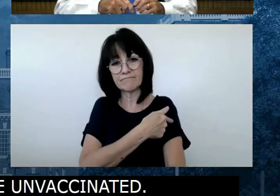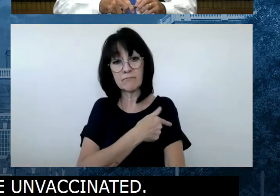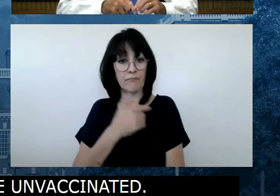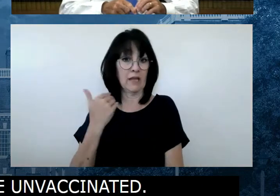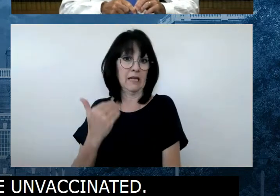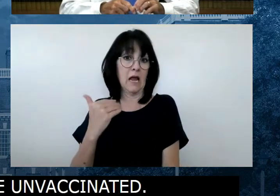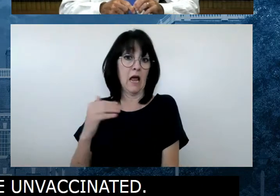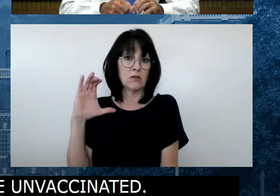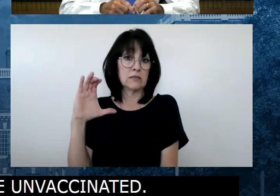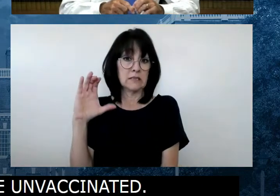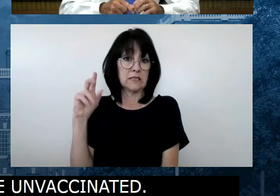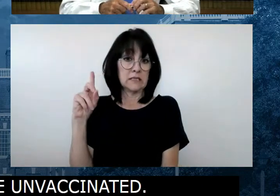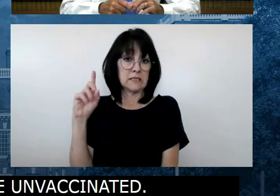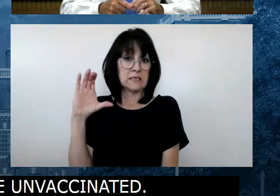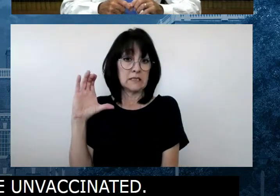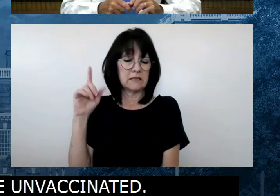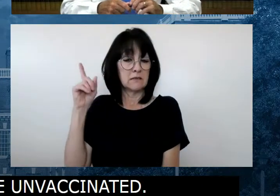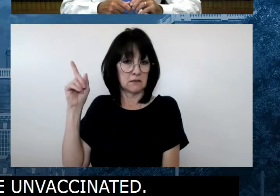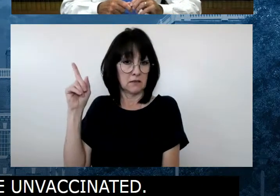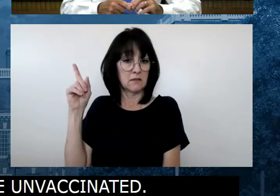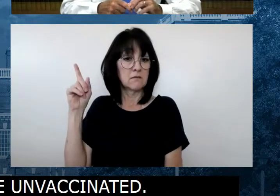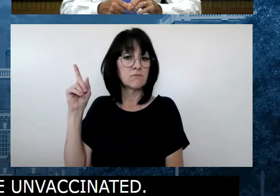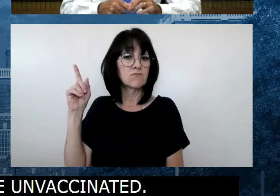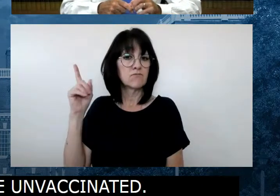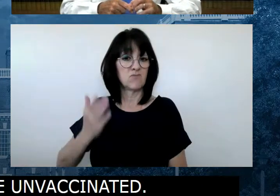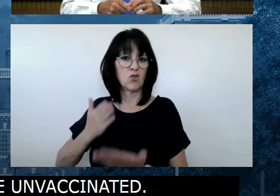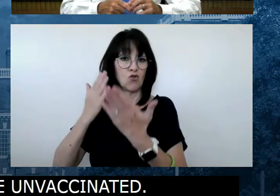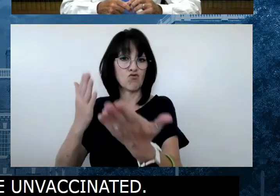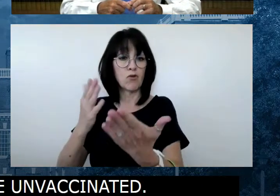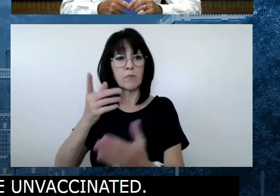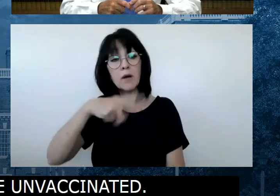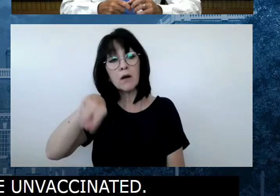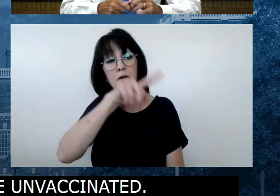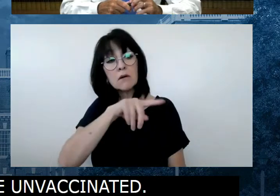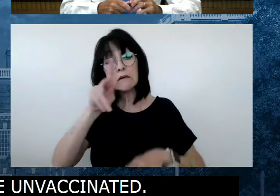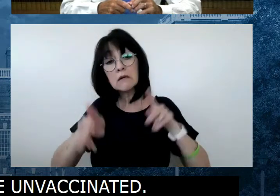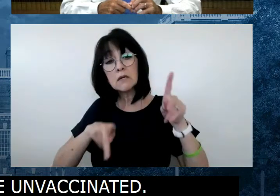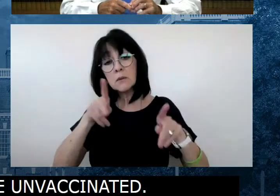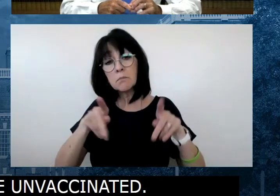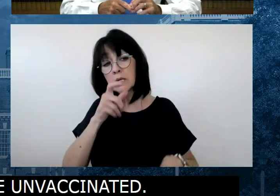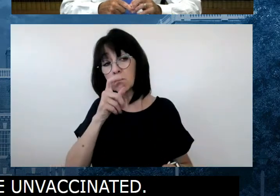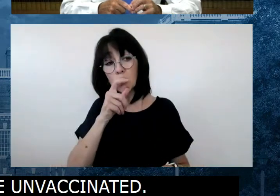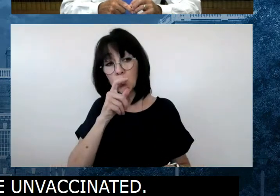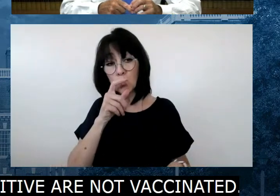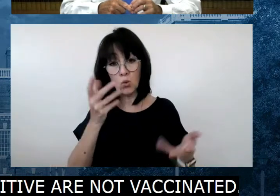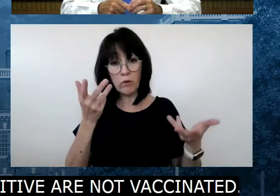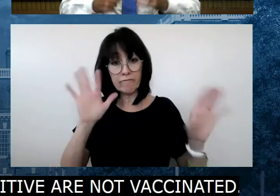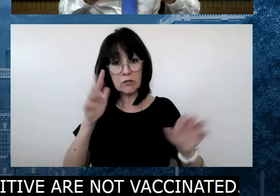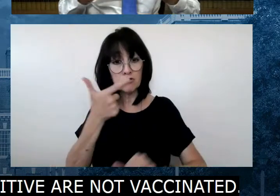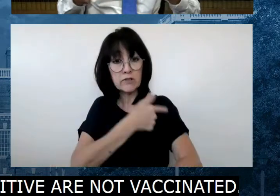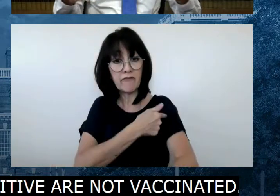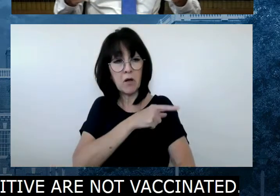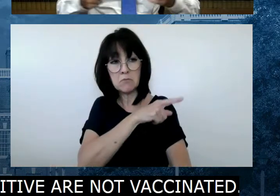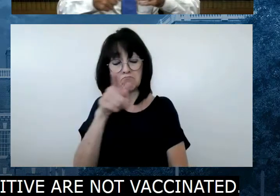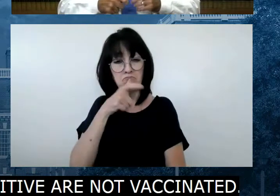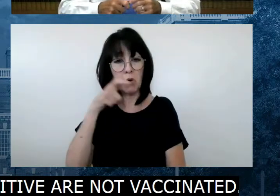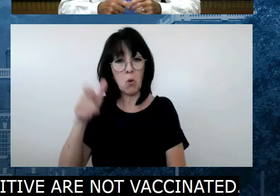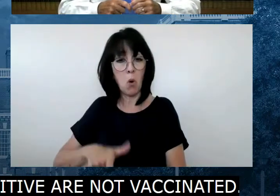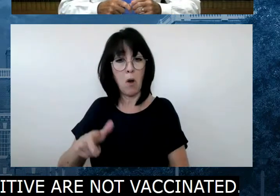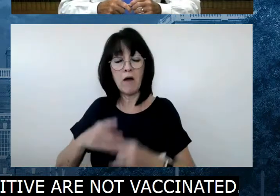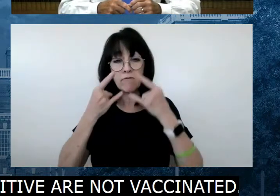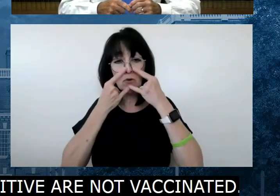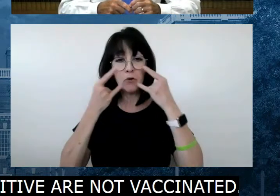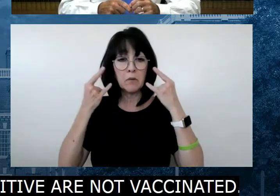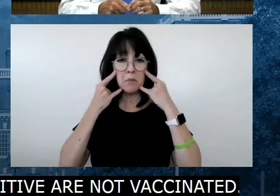CDC has recommended that those who are fully vaccinated no longer need to wear a mask. We all, of course,